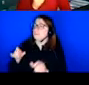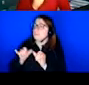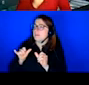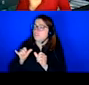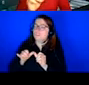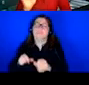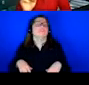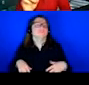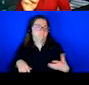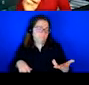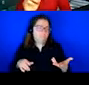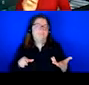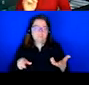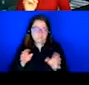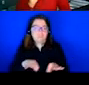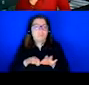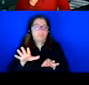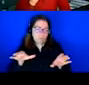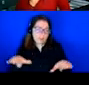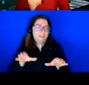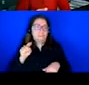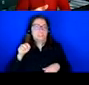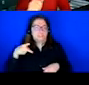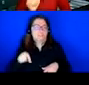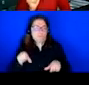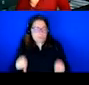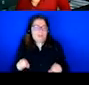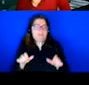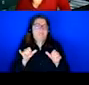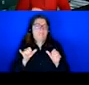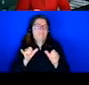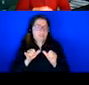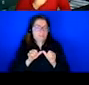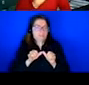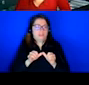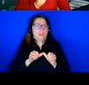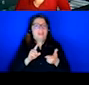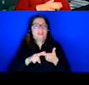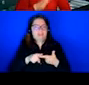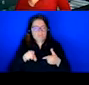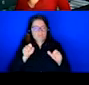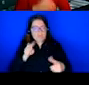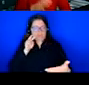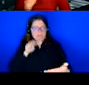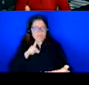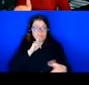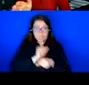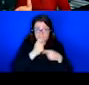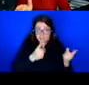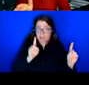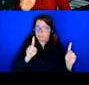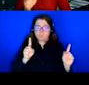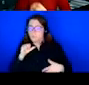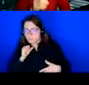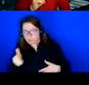proponent of making sure your action steps are measurable to know that you accomplished it, or you can check off, or you can know your progress and